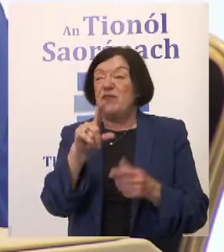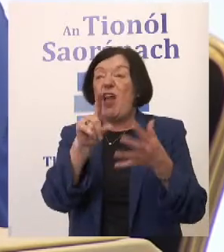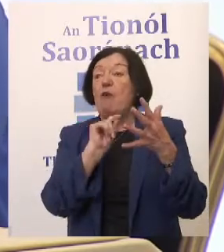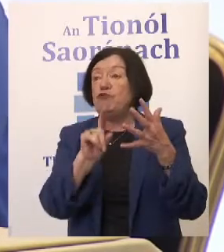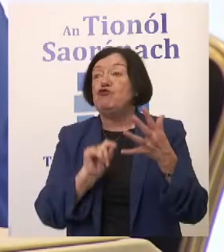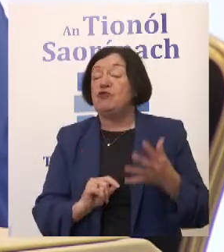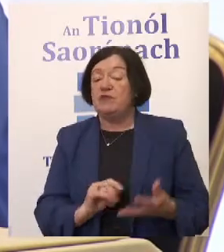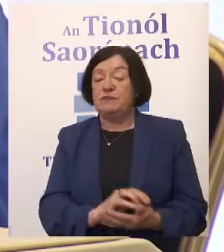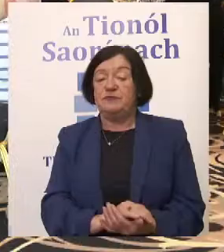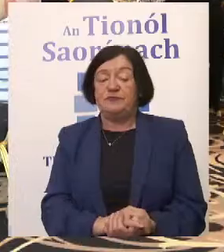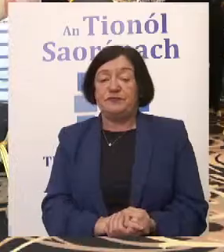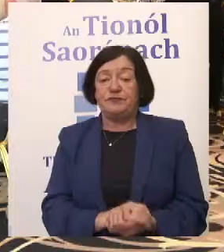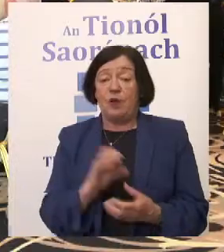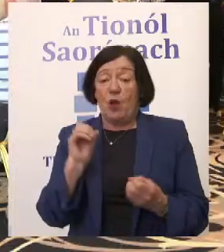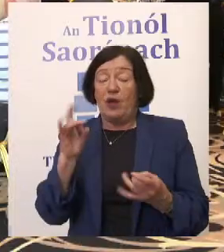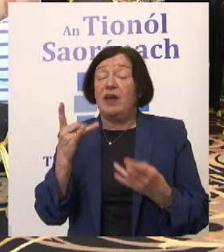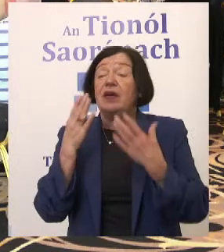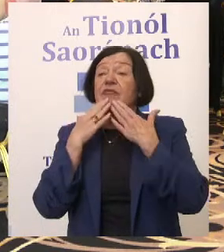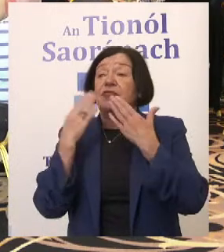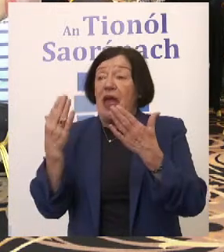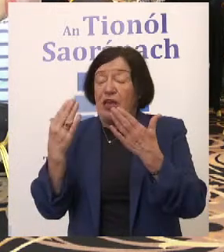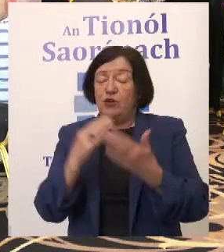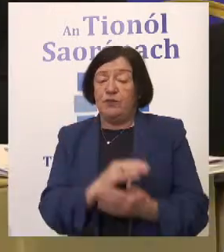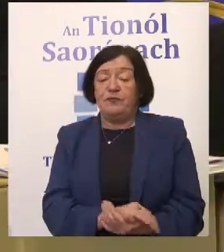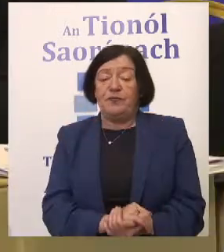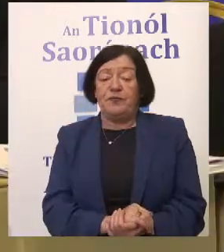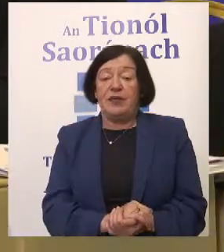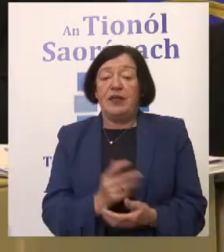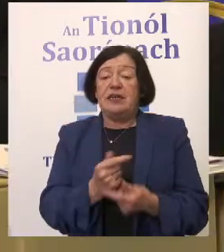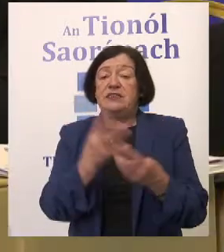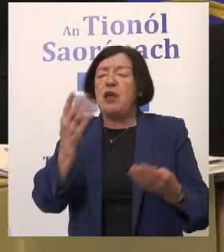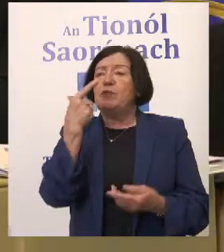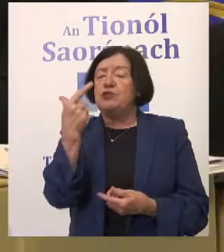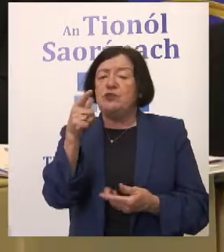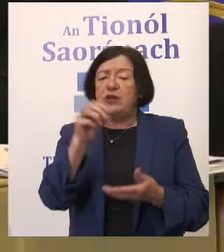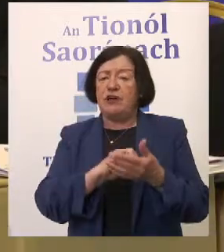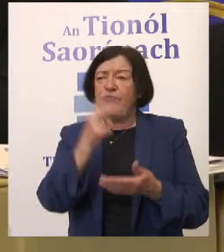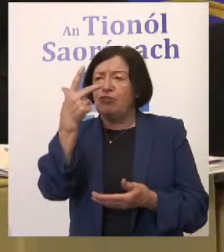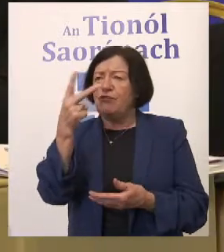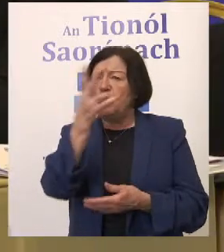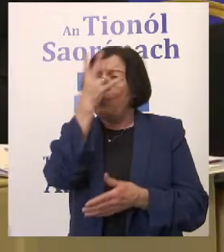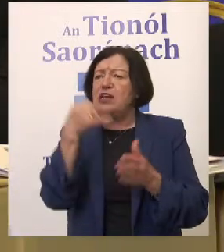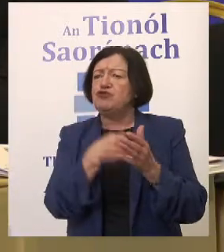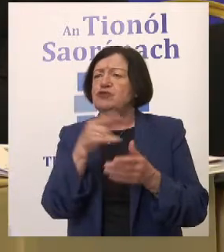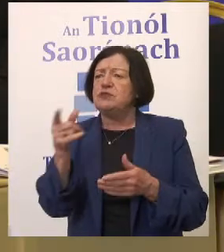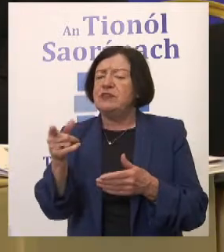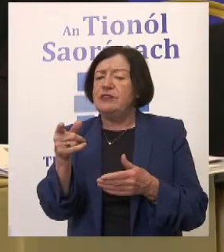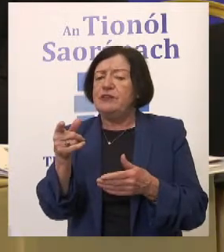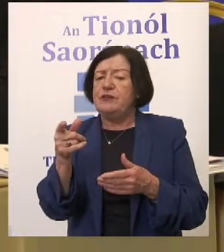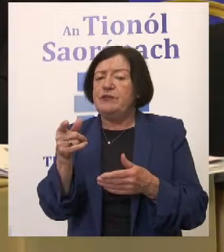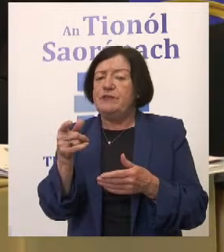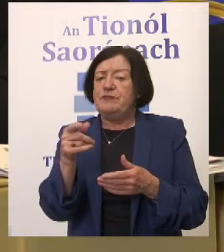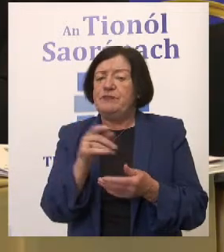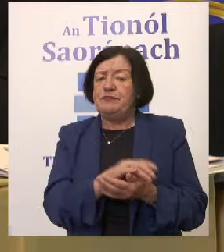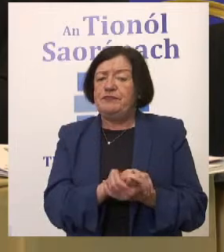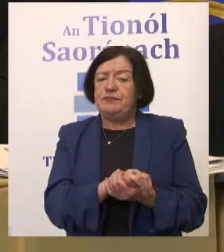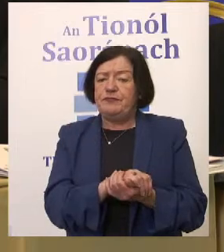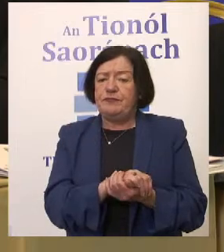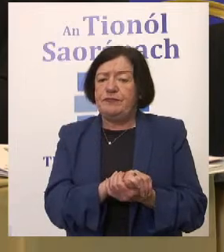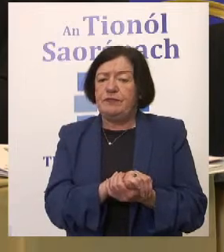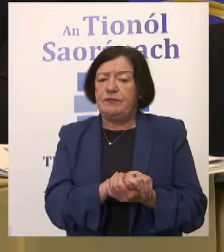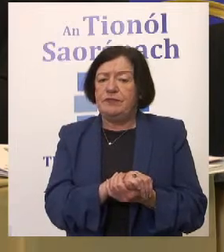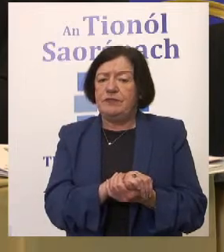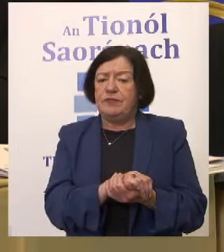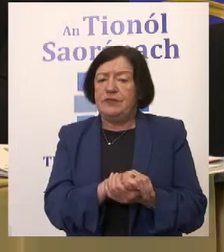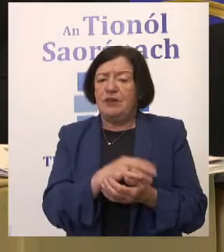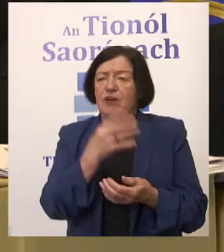options. Okay, thank you for that. Table 2, you have 3 questions there from Leslie.